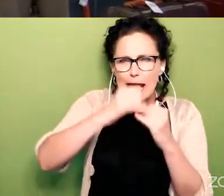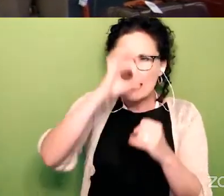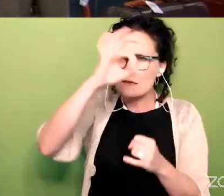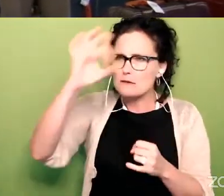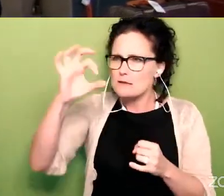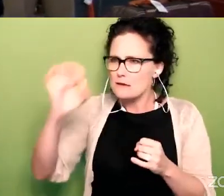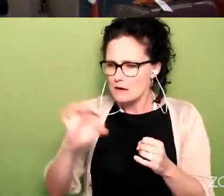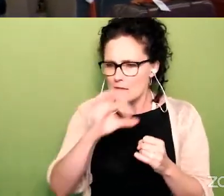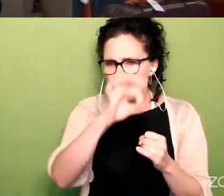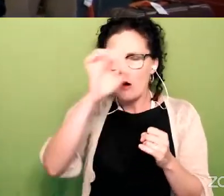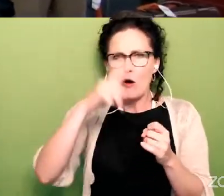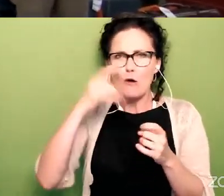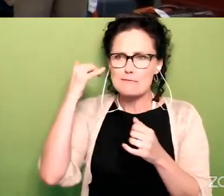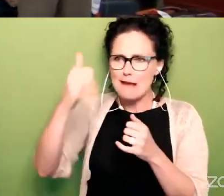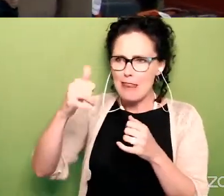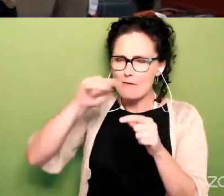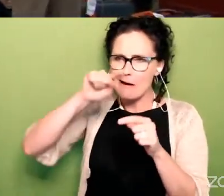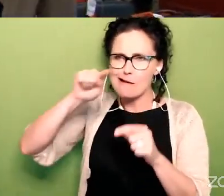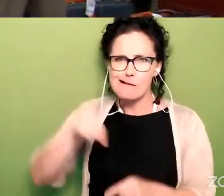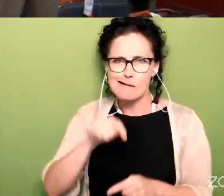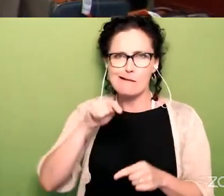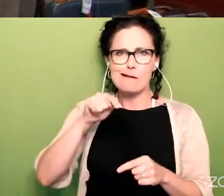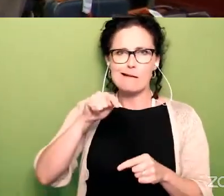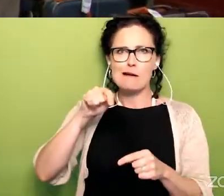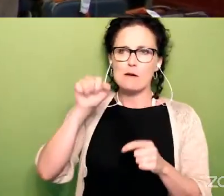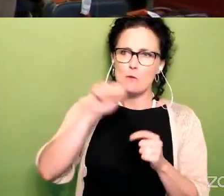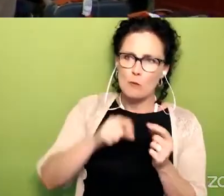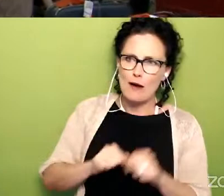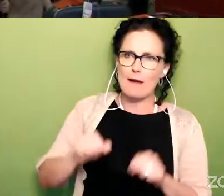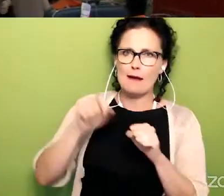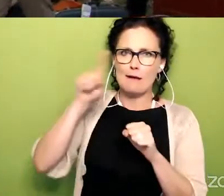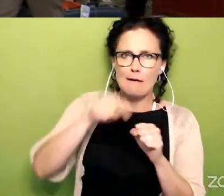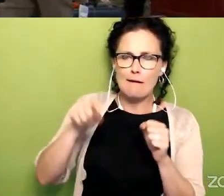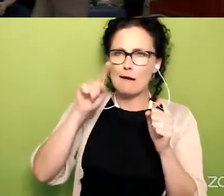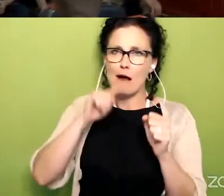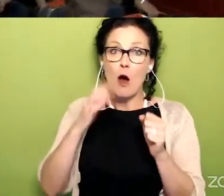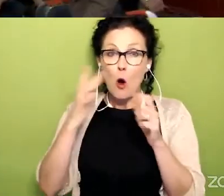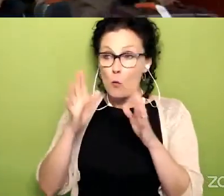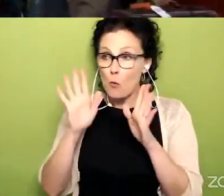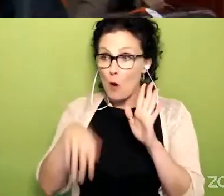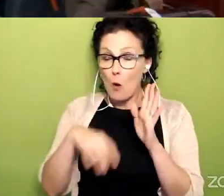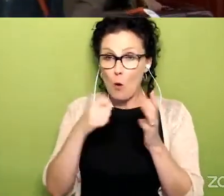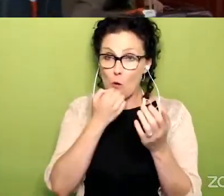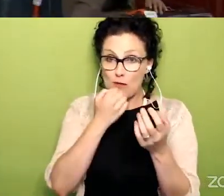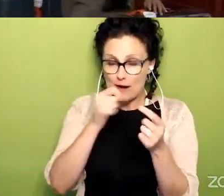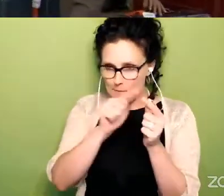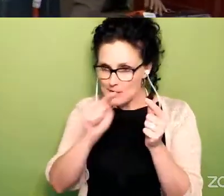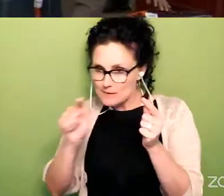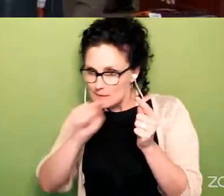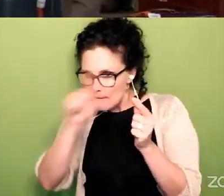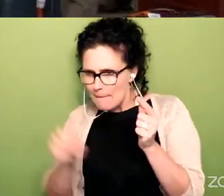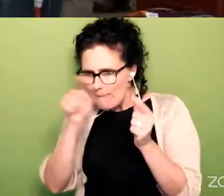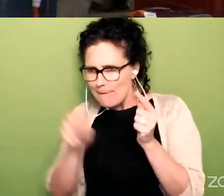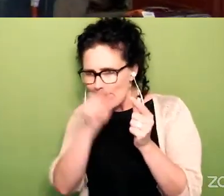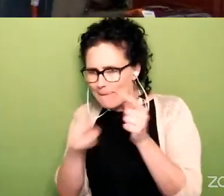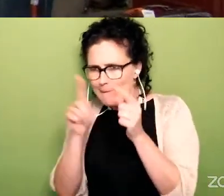Balbir. What if we are lost in this Coventry forever? Look at the dirty streets. No one is